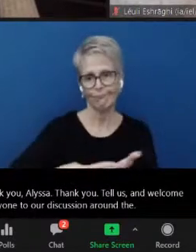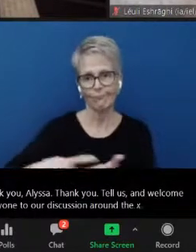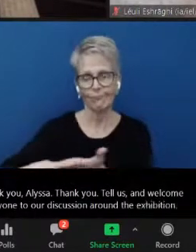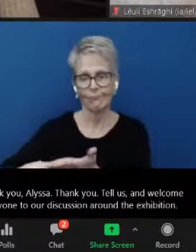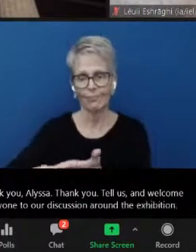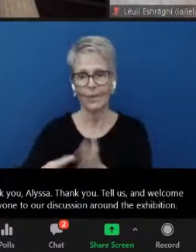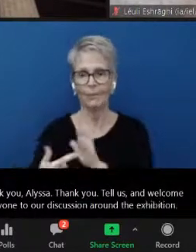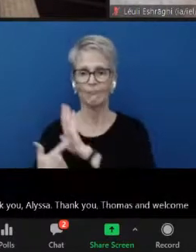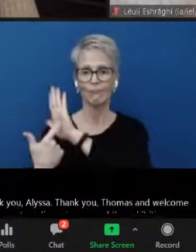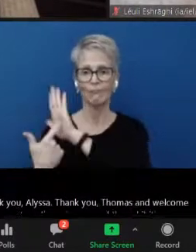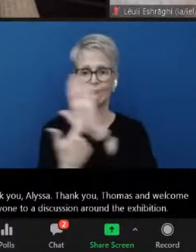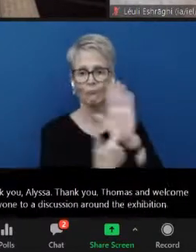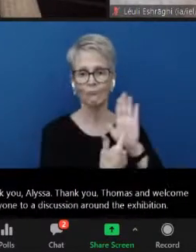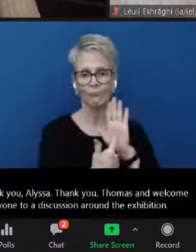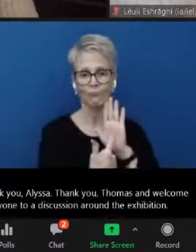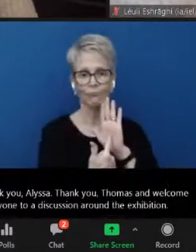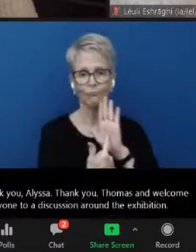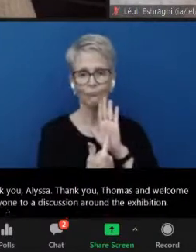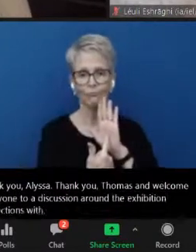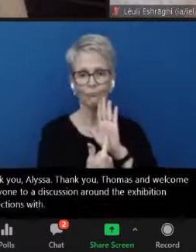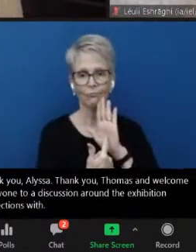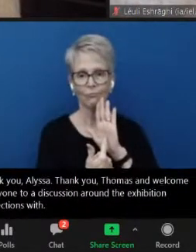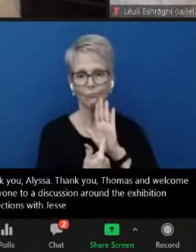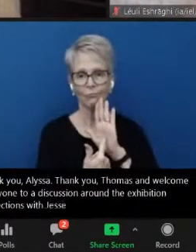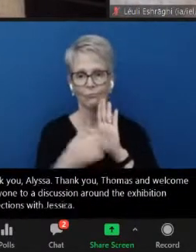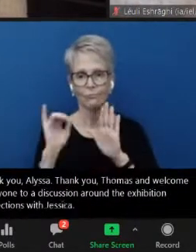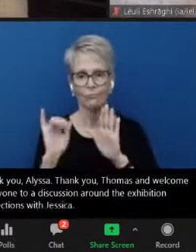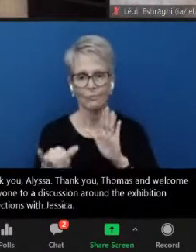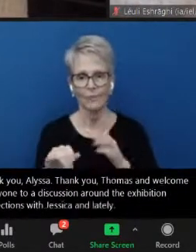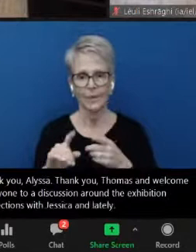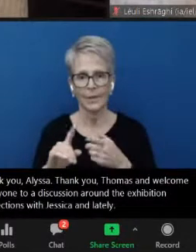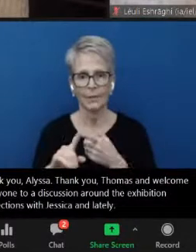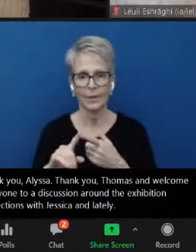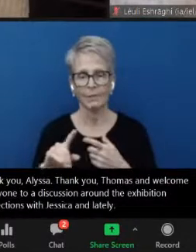exhibition Projections with Jessica and Léuli.